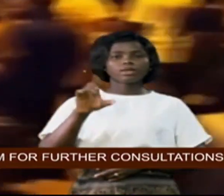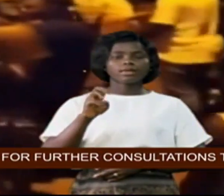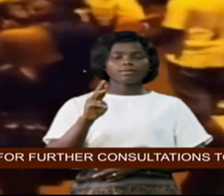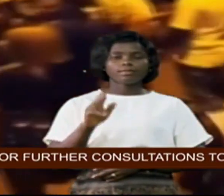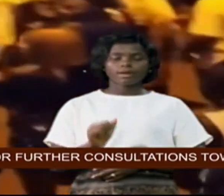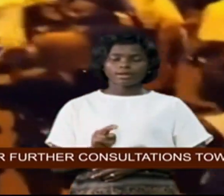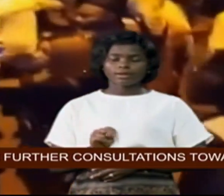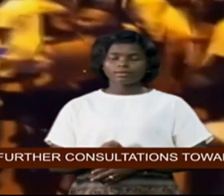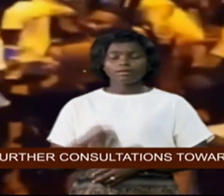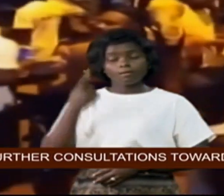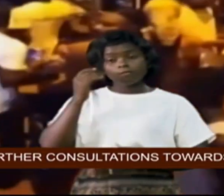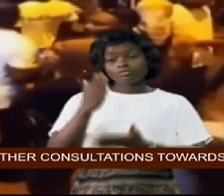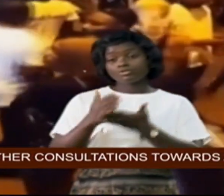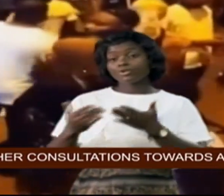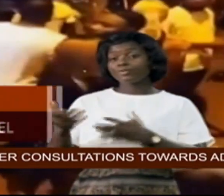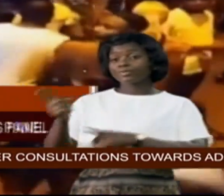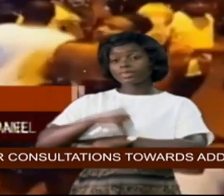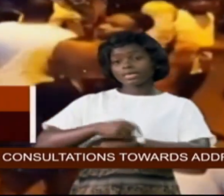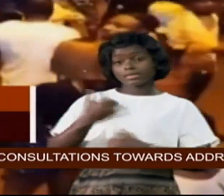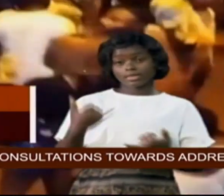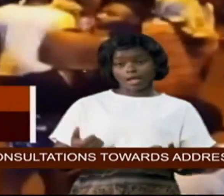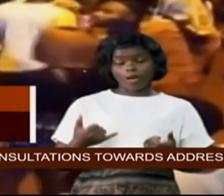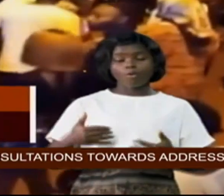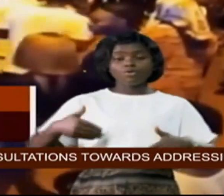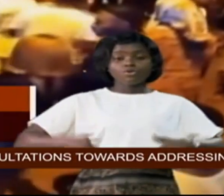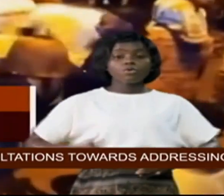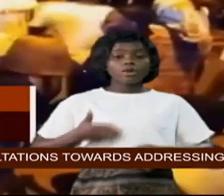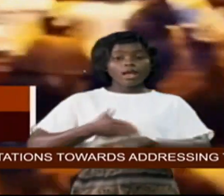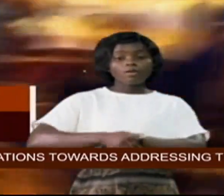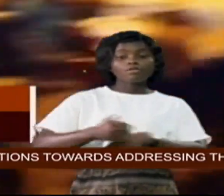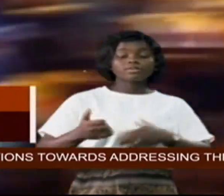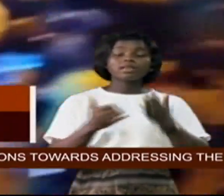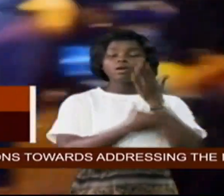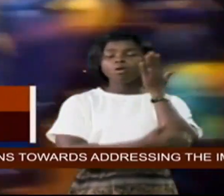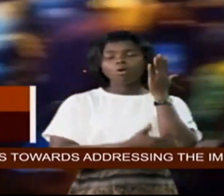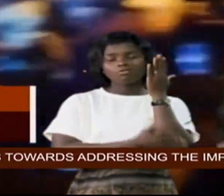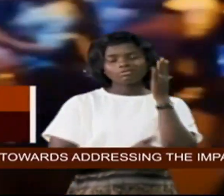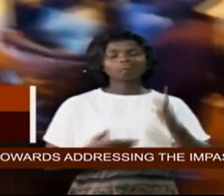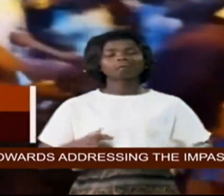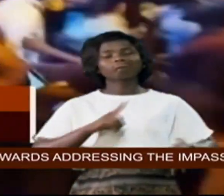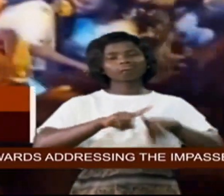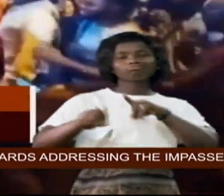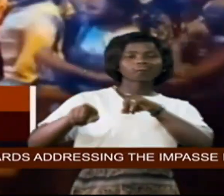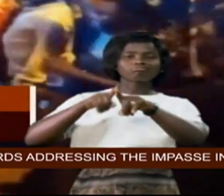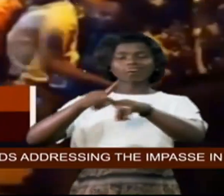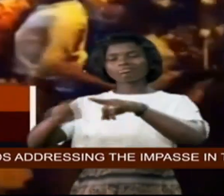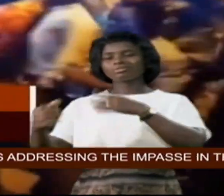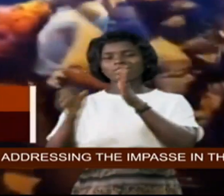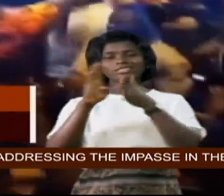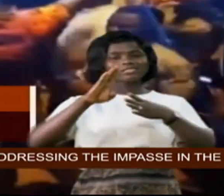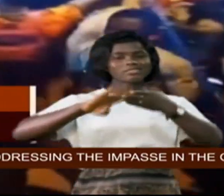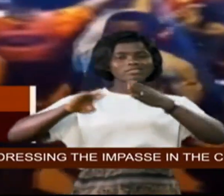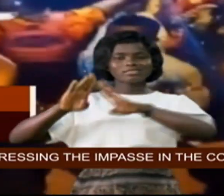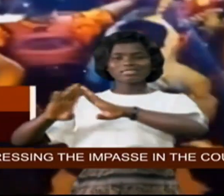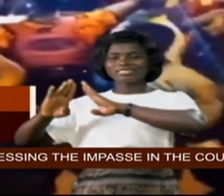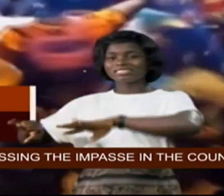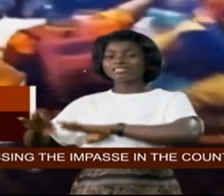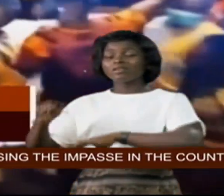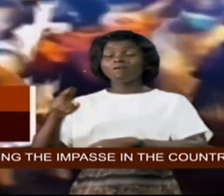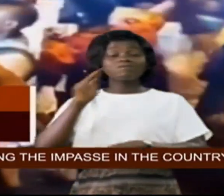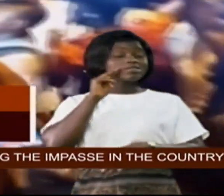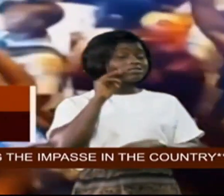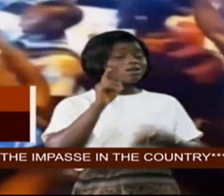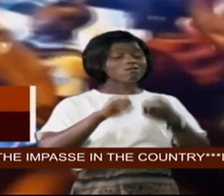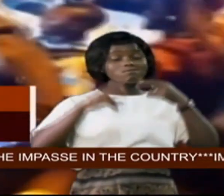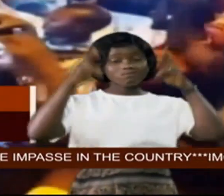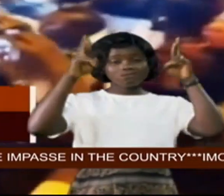For a few days now, youths across the country trooped out in various cities of Nigeria to protest against the special